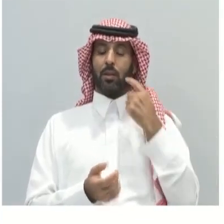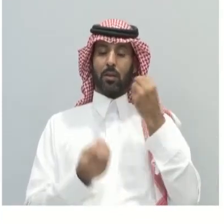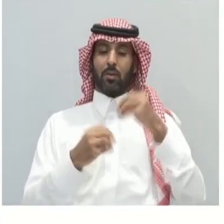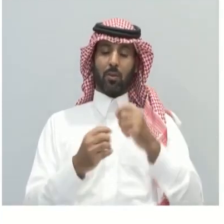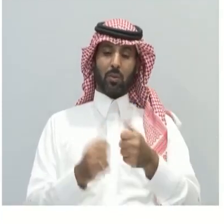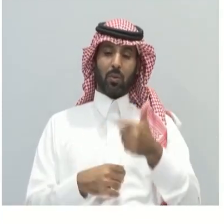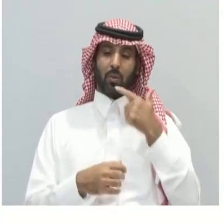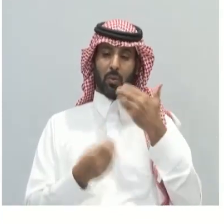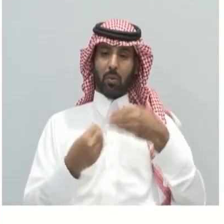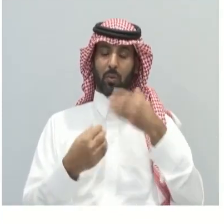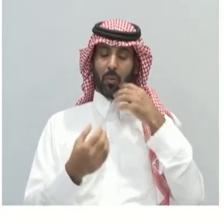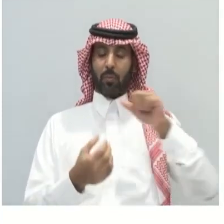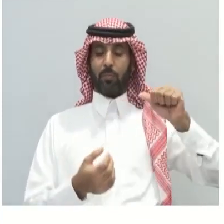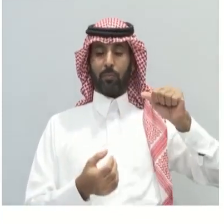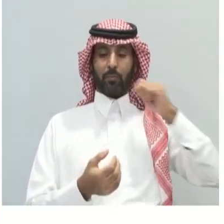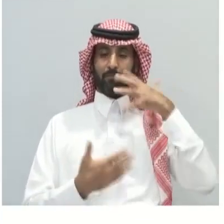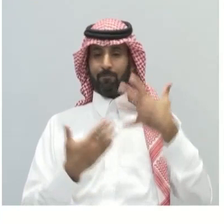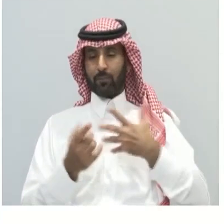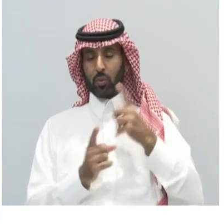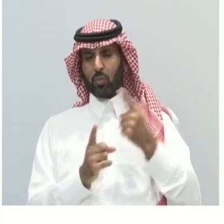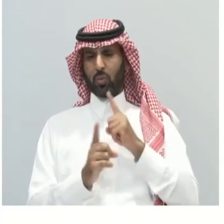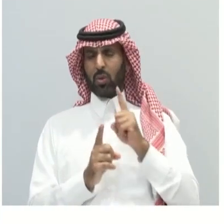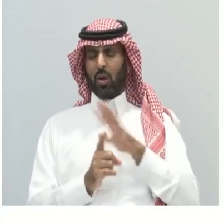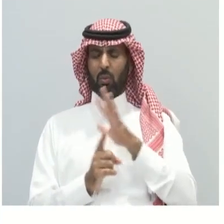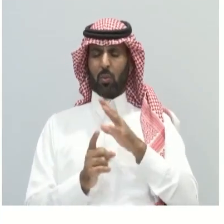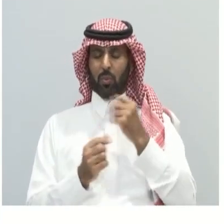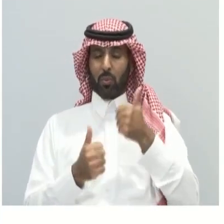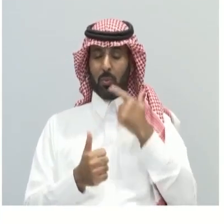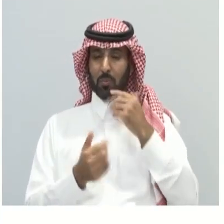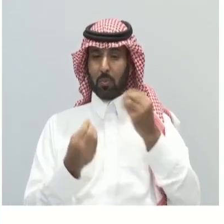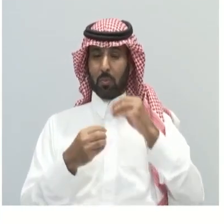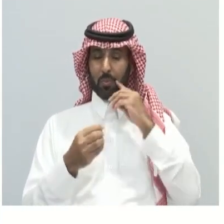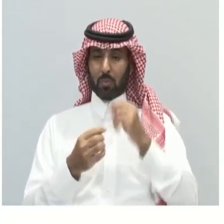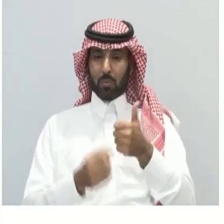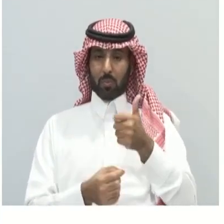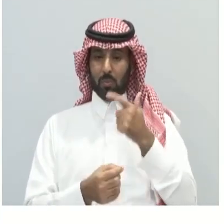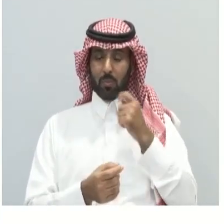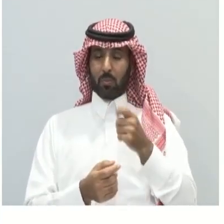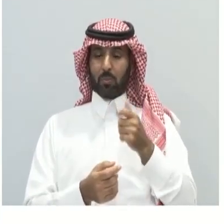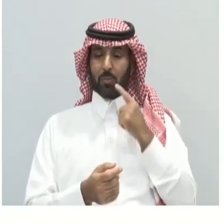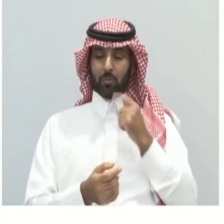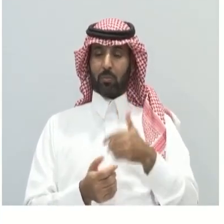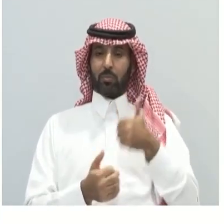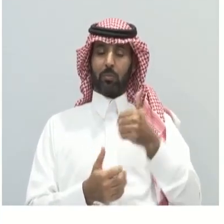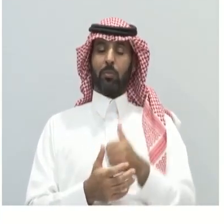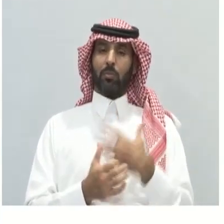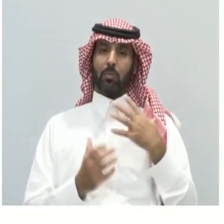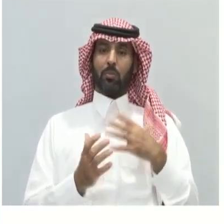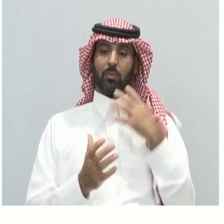and possessions. So affluence means having plenty of money and